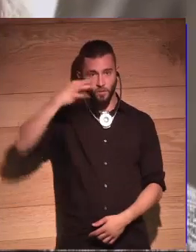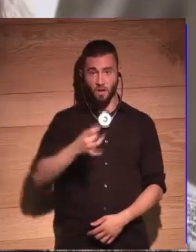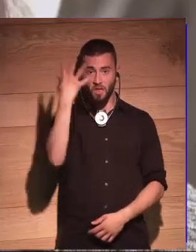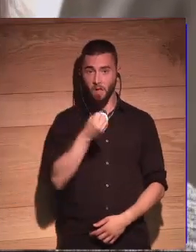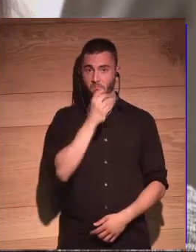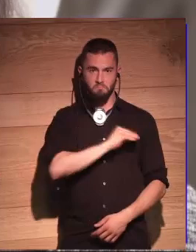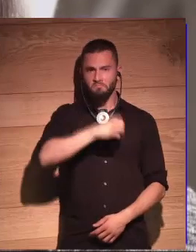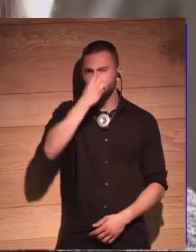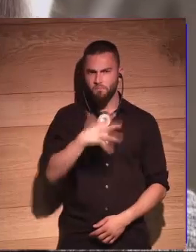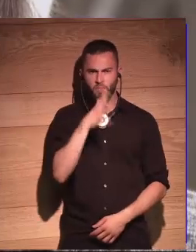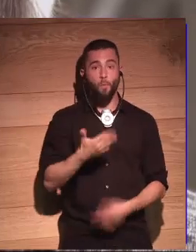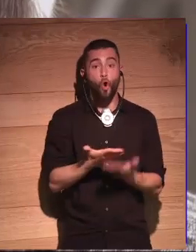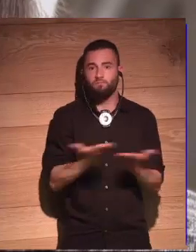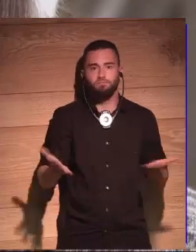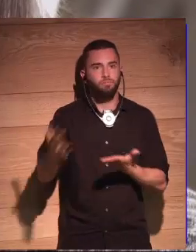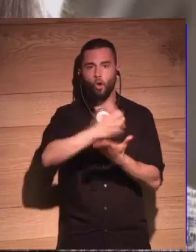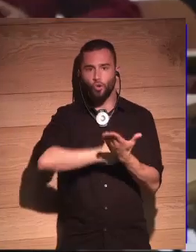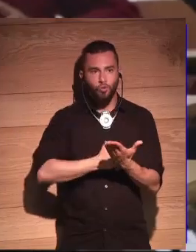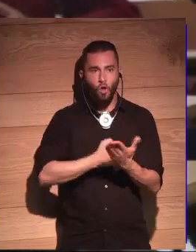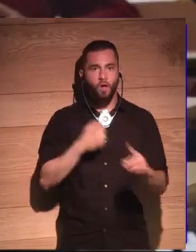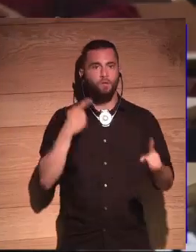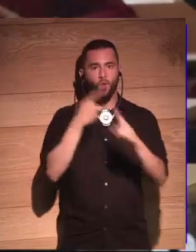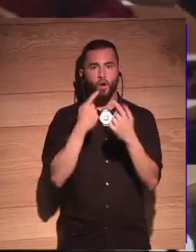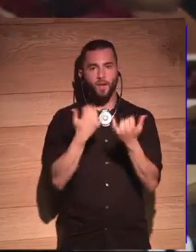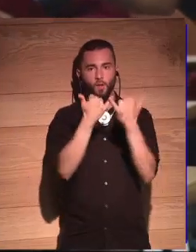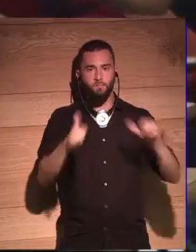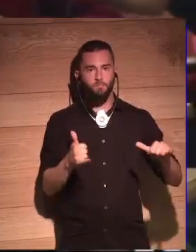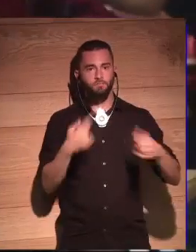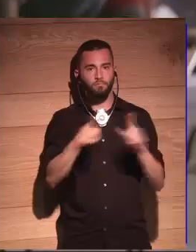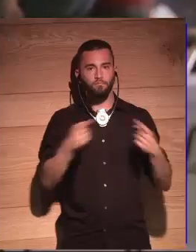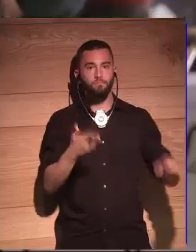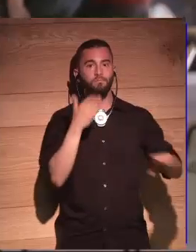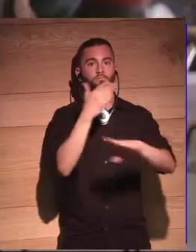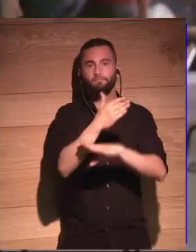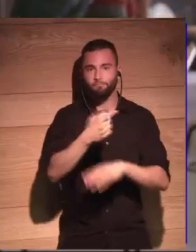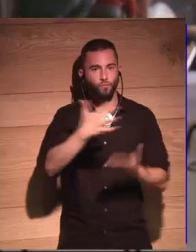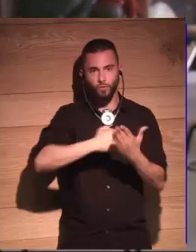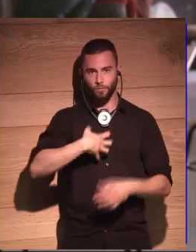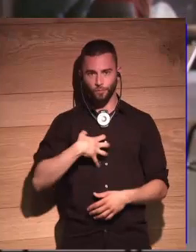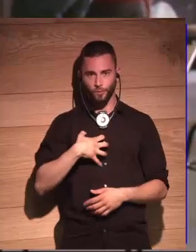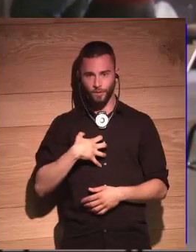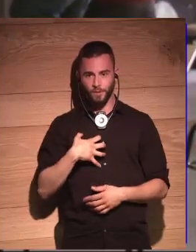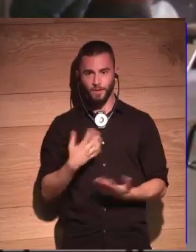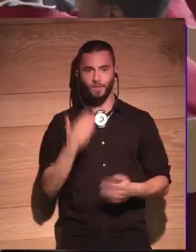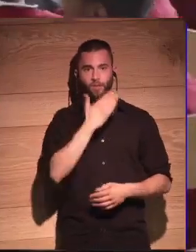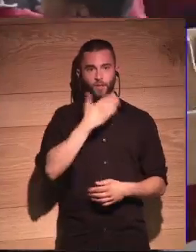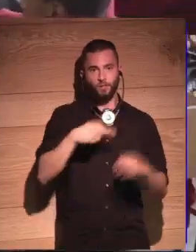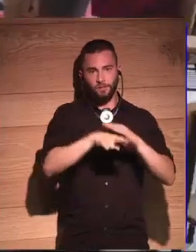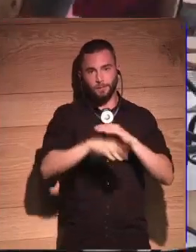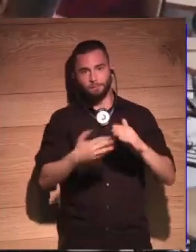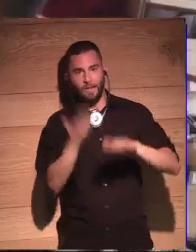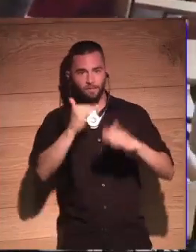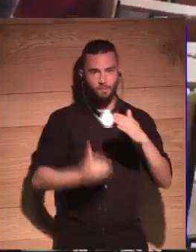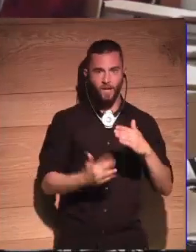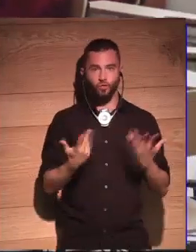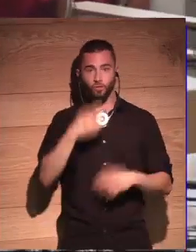I think this idea is very good because not all of us have the possibility of going to a real concert, and some schools have